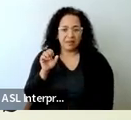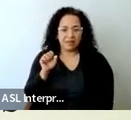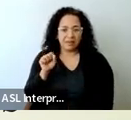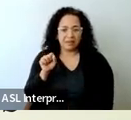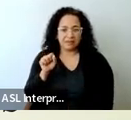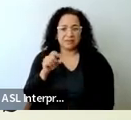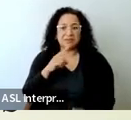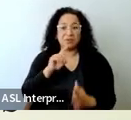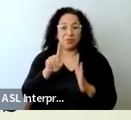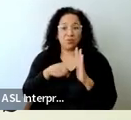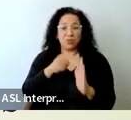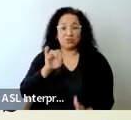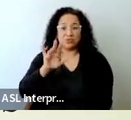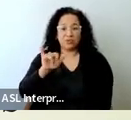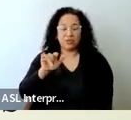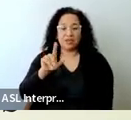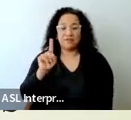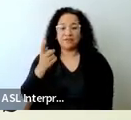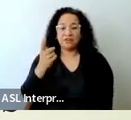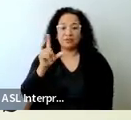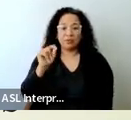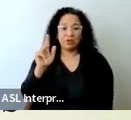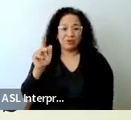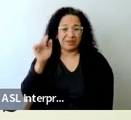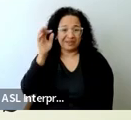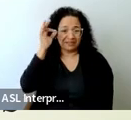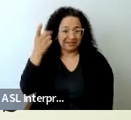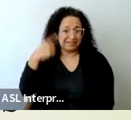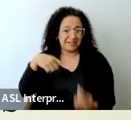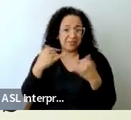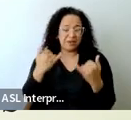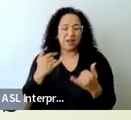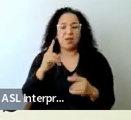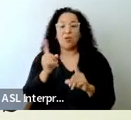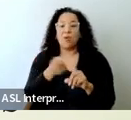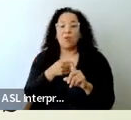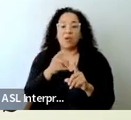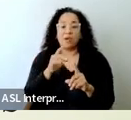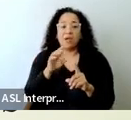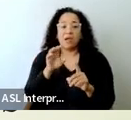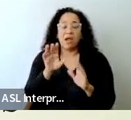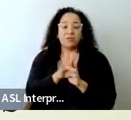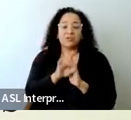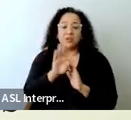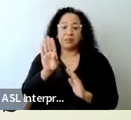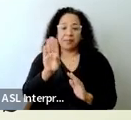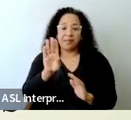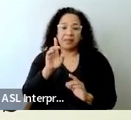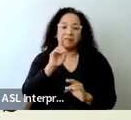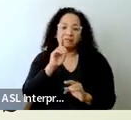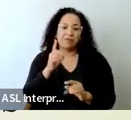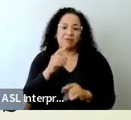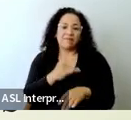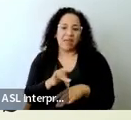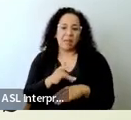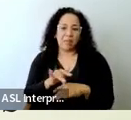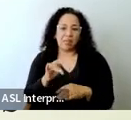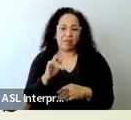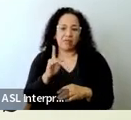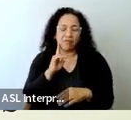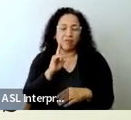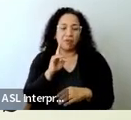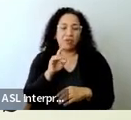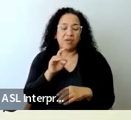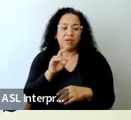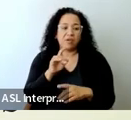once July 1st, 2023 comes, which is right around the corner, only option B will be available for participants. Okay,